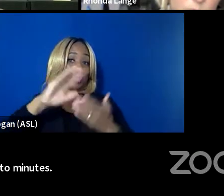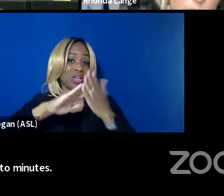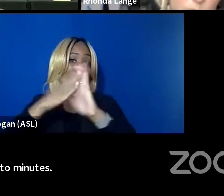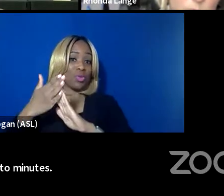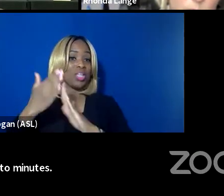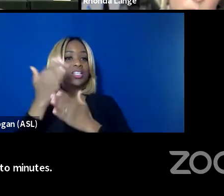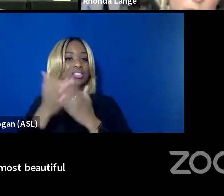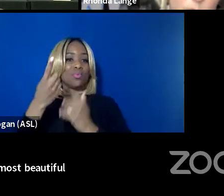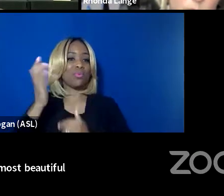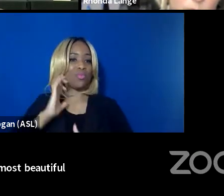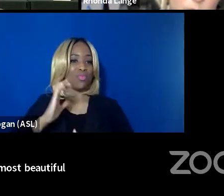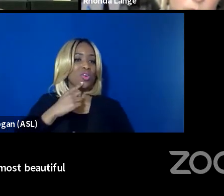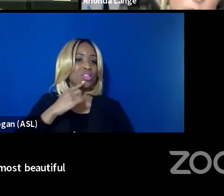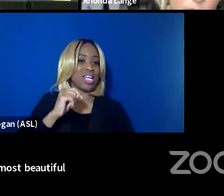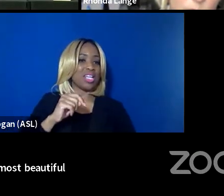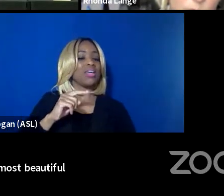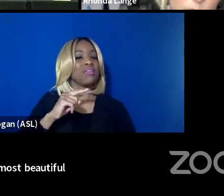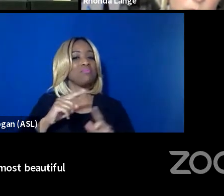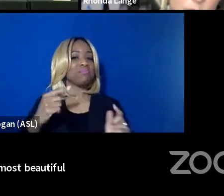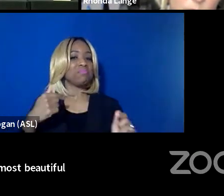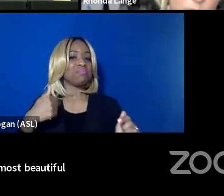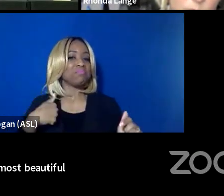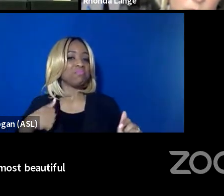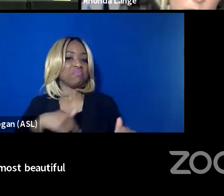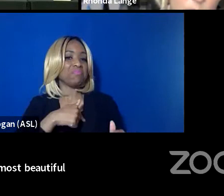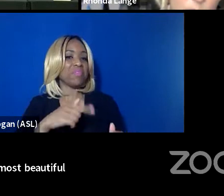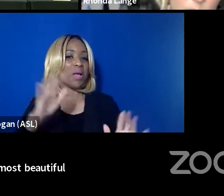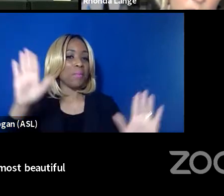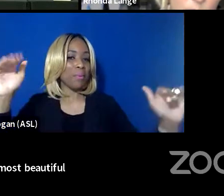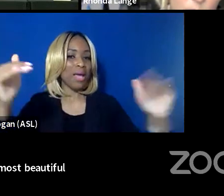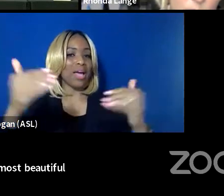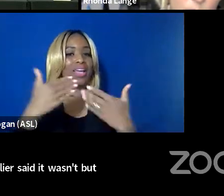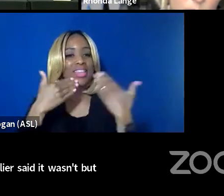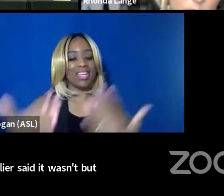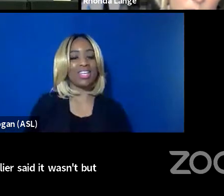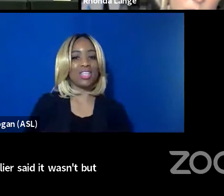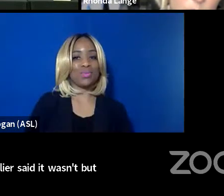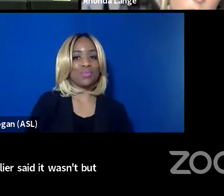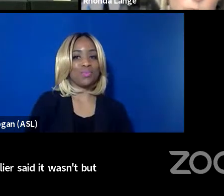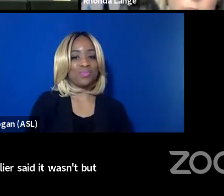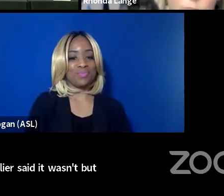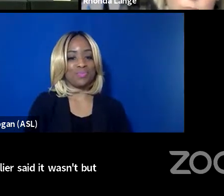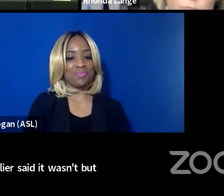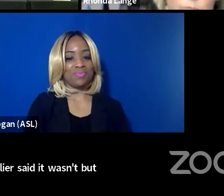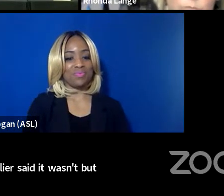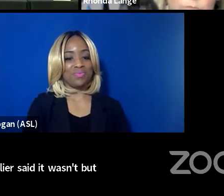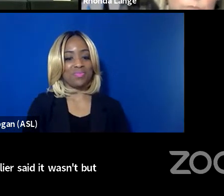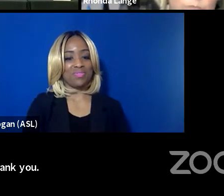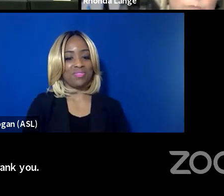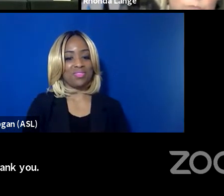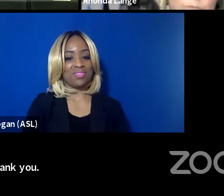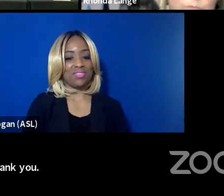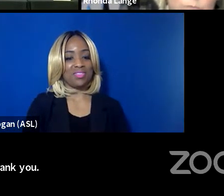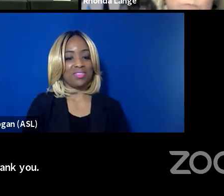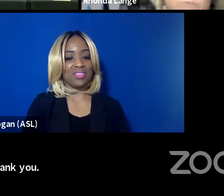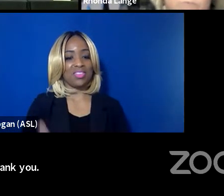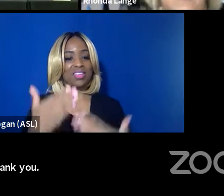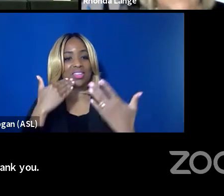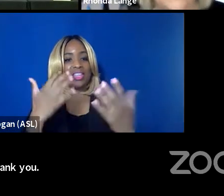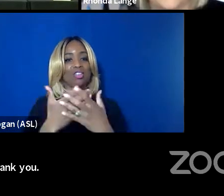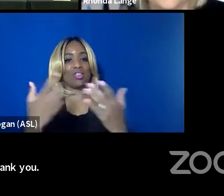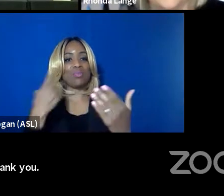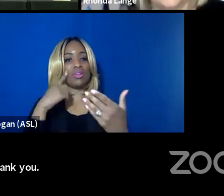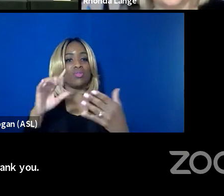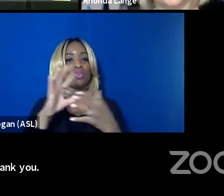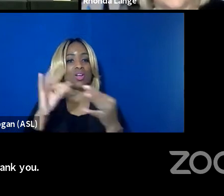earlier said it wasn't, but we are. Goodbye. Thank you. Thank you so much for taking the time to speak with the